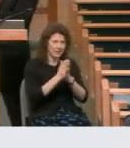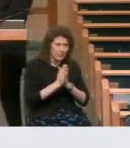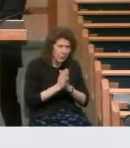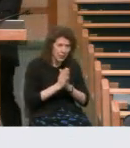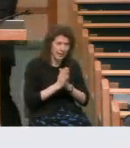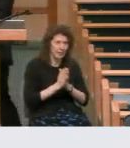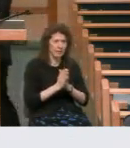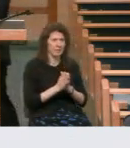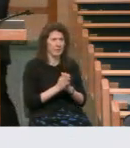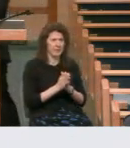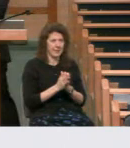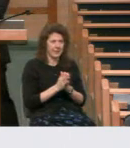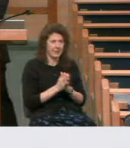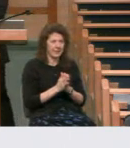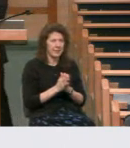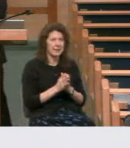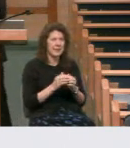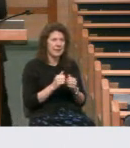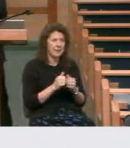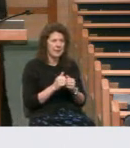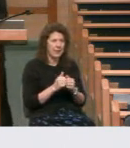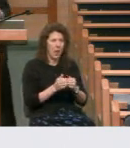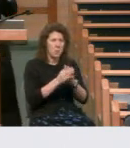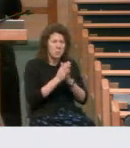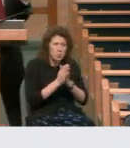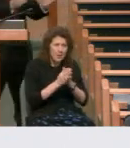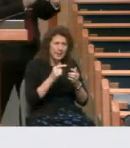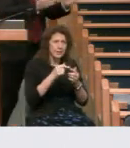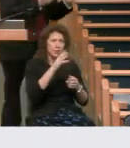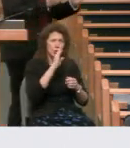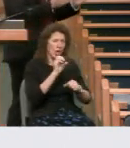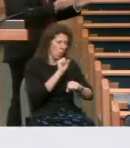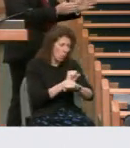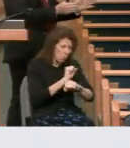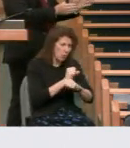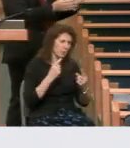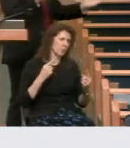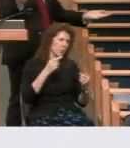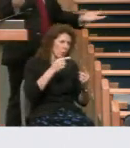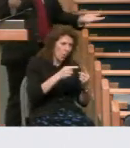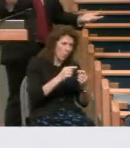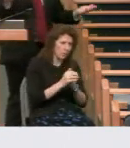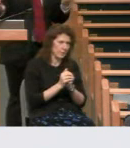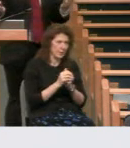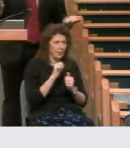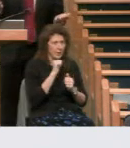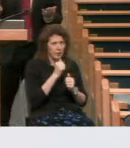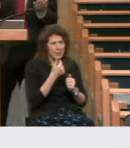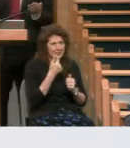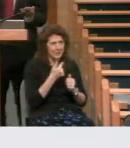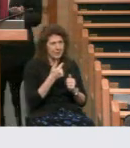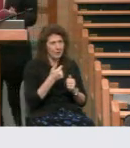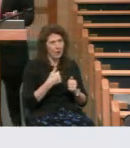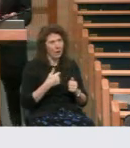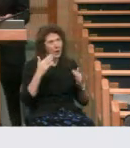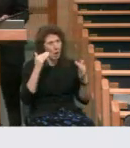hope God does something. And there's an active prayer that prays and then works towards that end. Do you see the difference? And Nehemiah was one that teaches